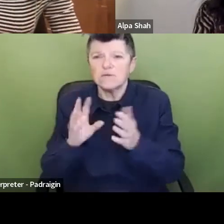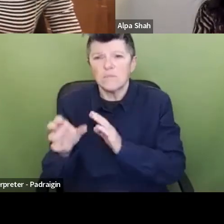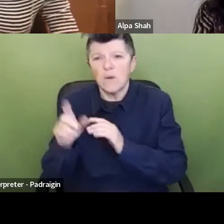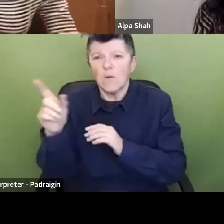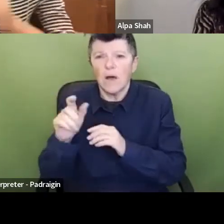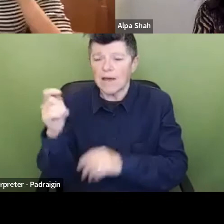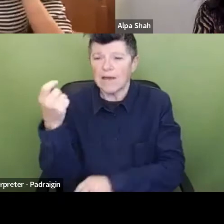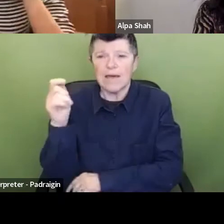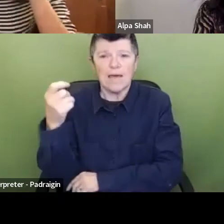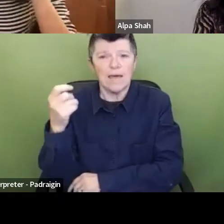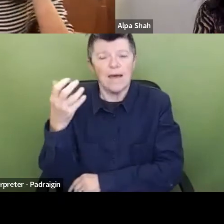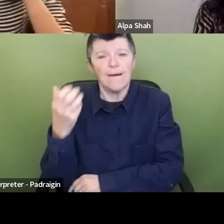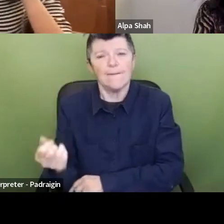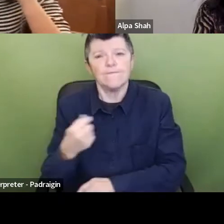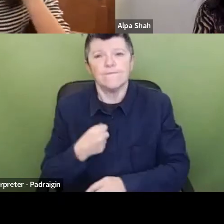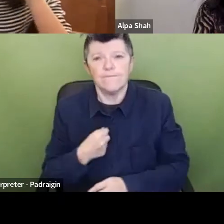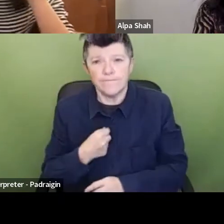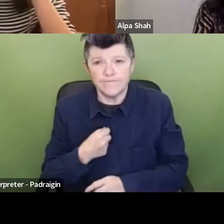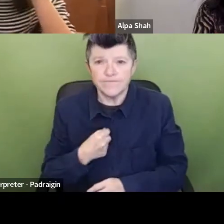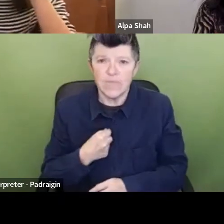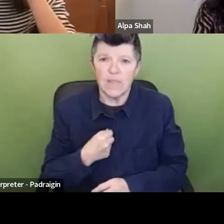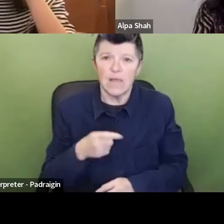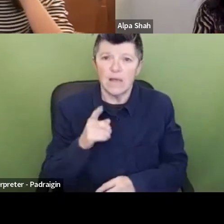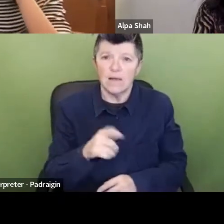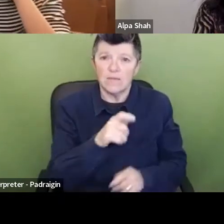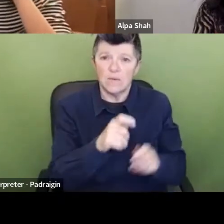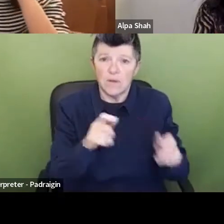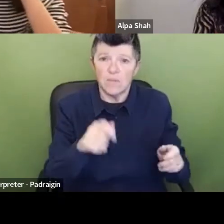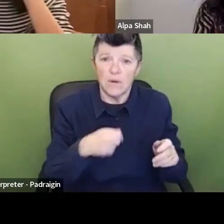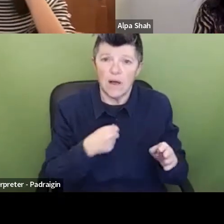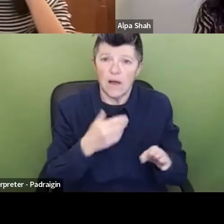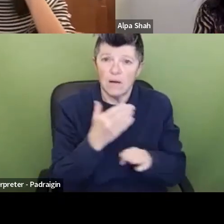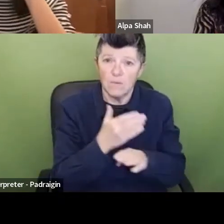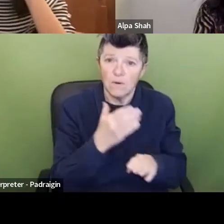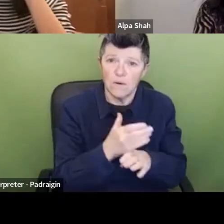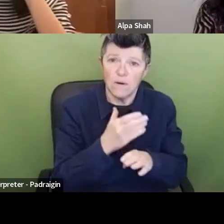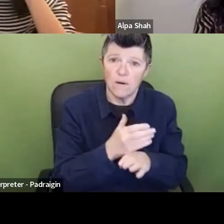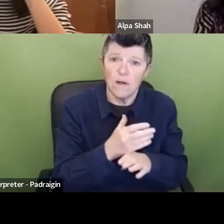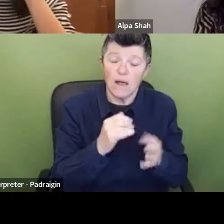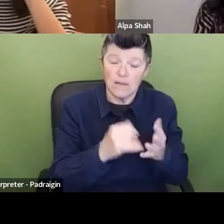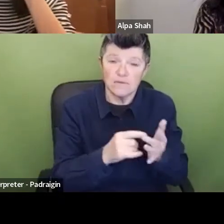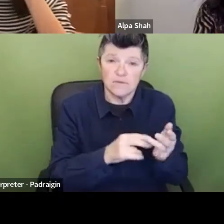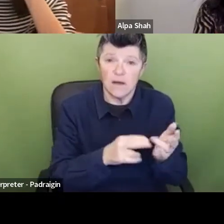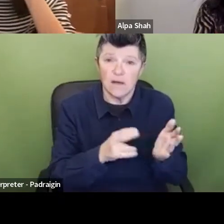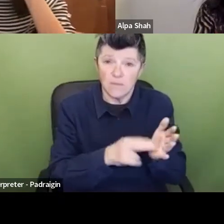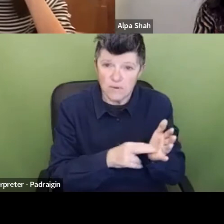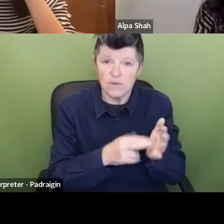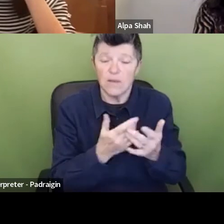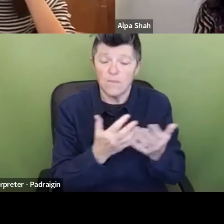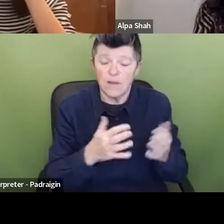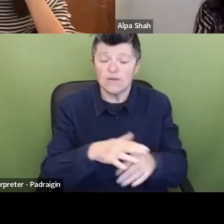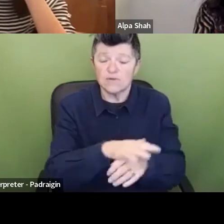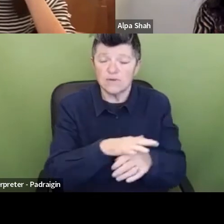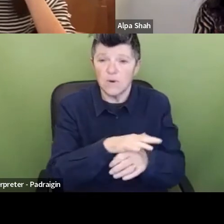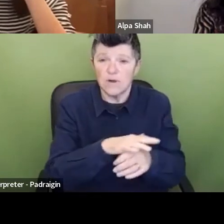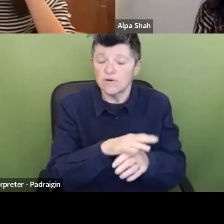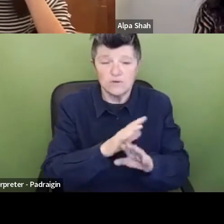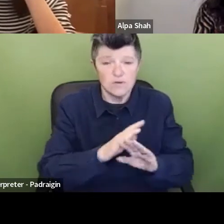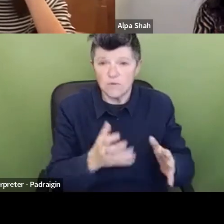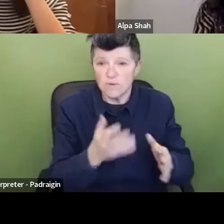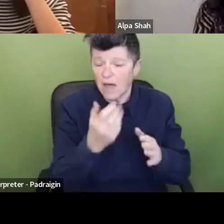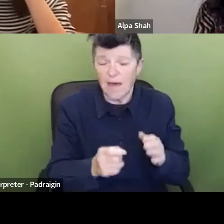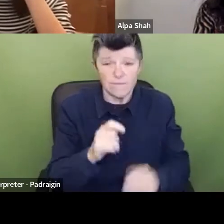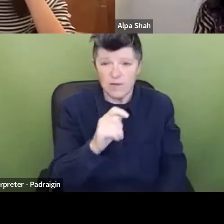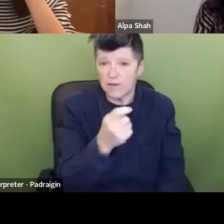the people that I work with and Simon in a lot of senses works with in many situations don't have, right? So